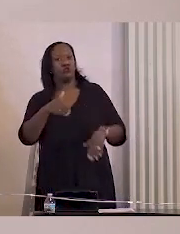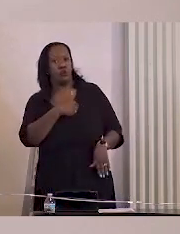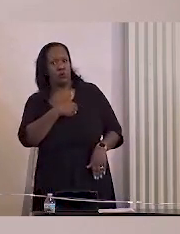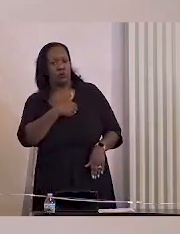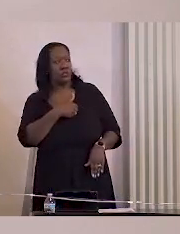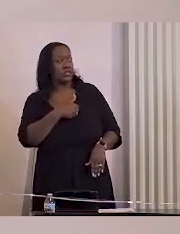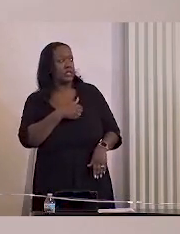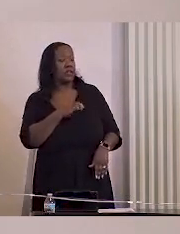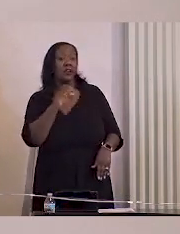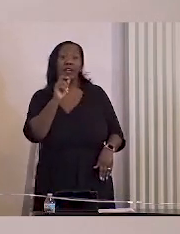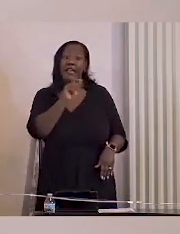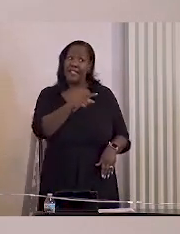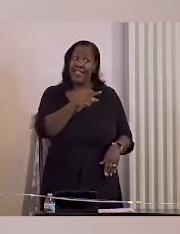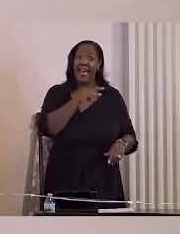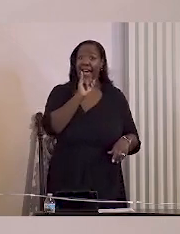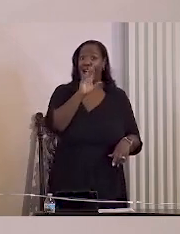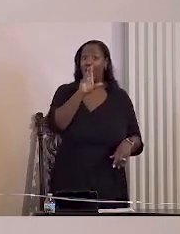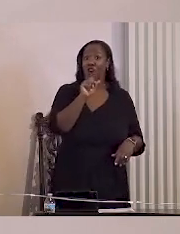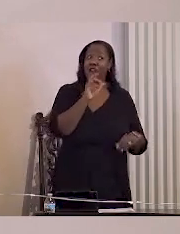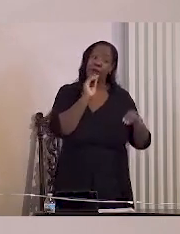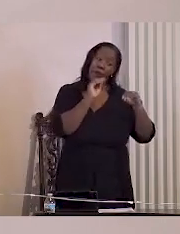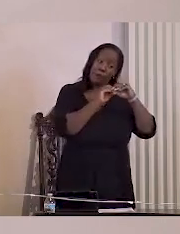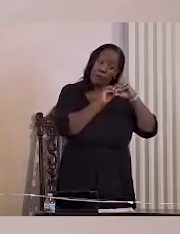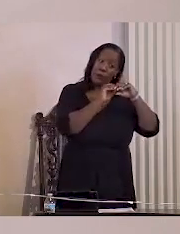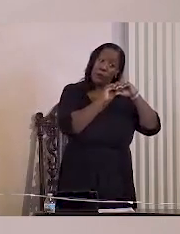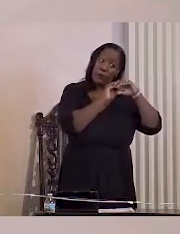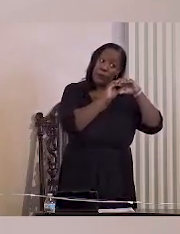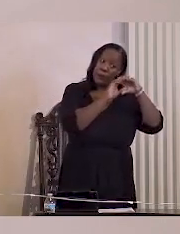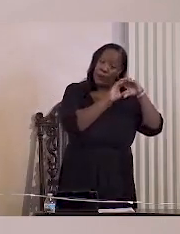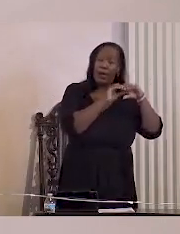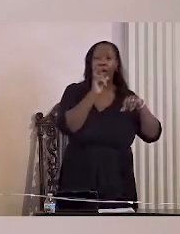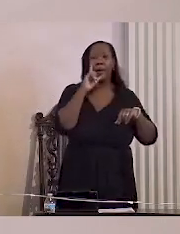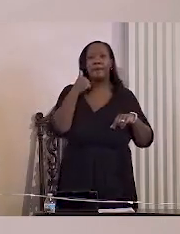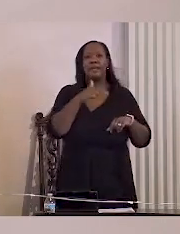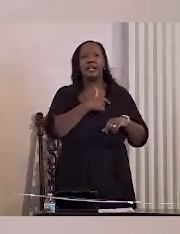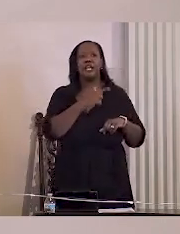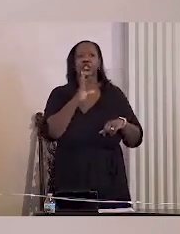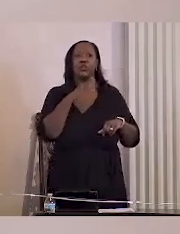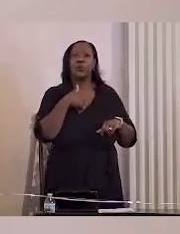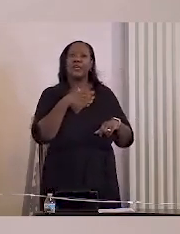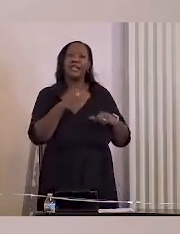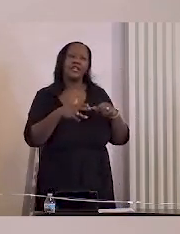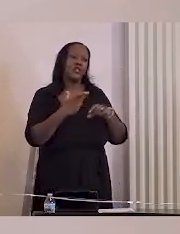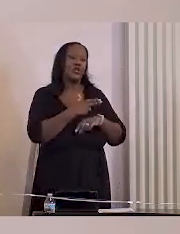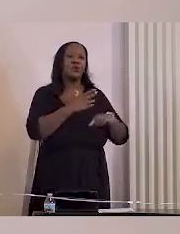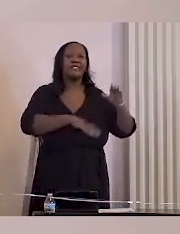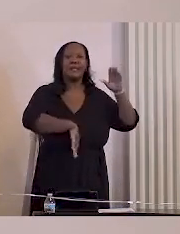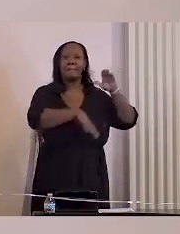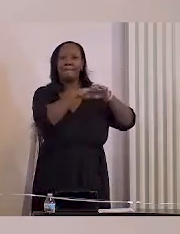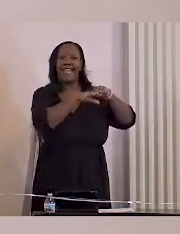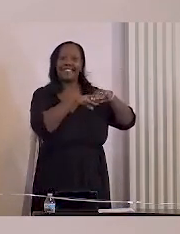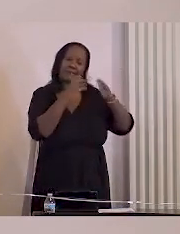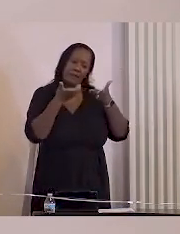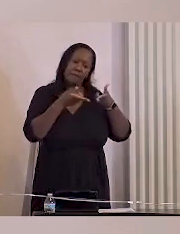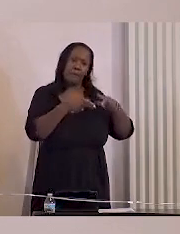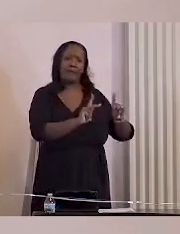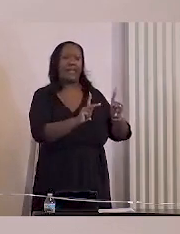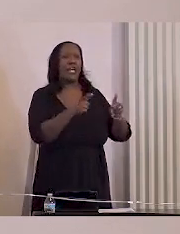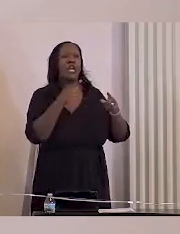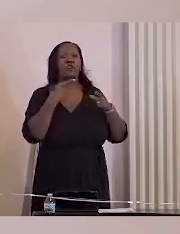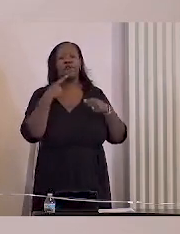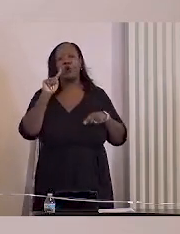grew into a nice nest egg because we put the maximum allowed into tax-deferred retirement funds during my working